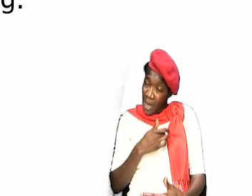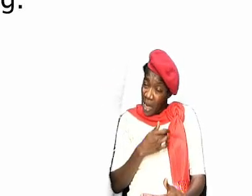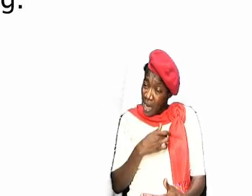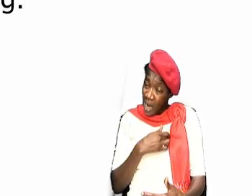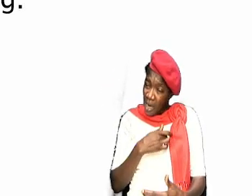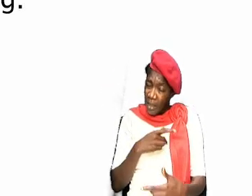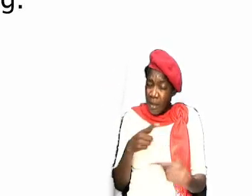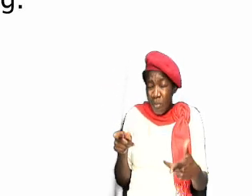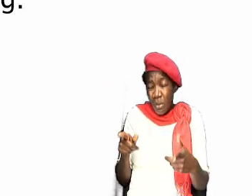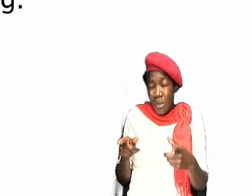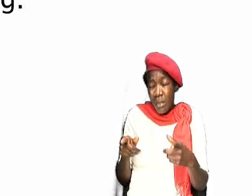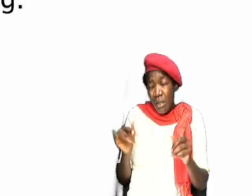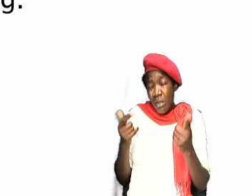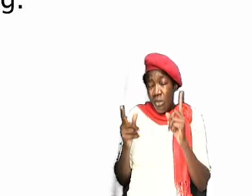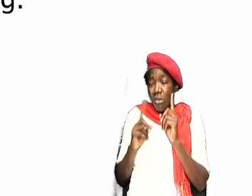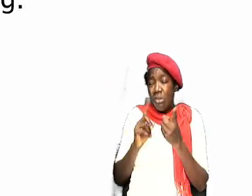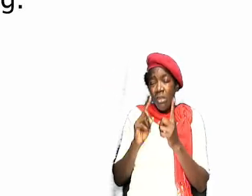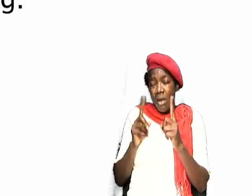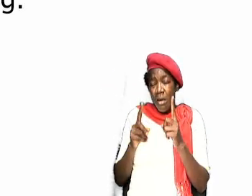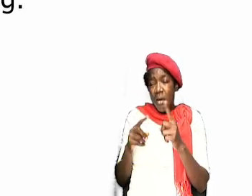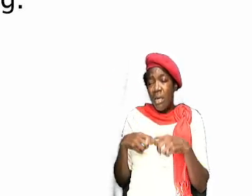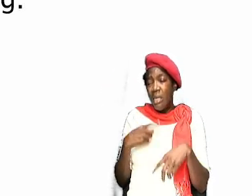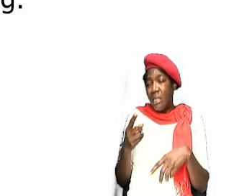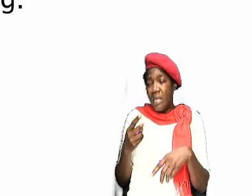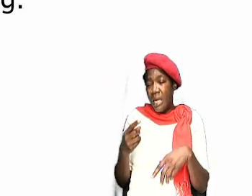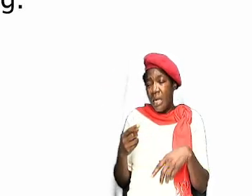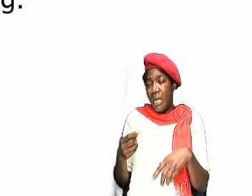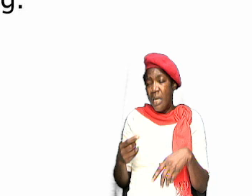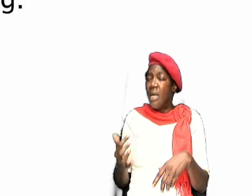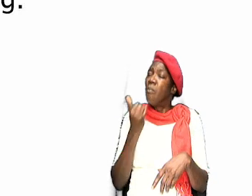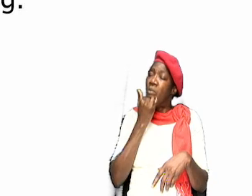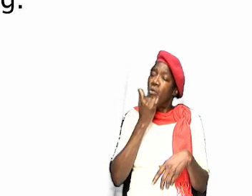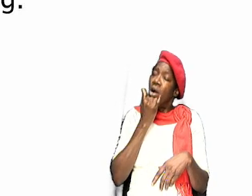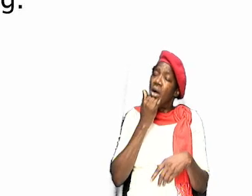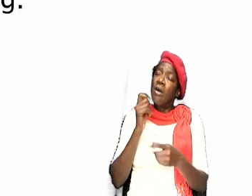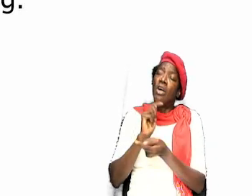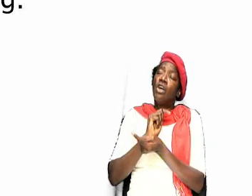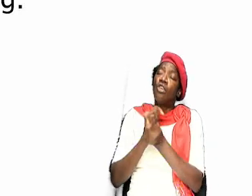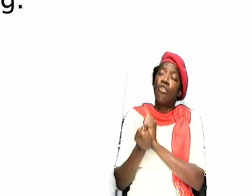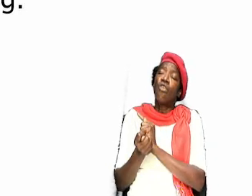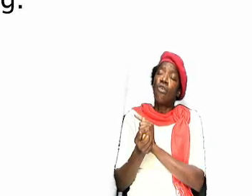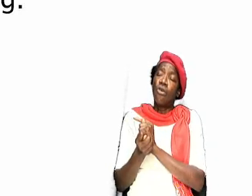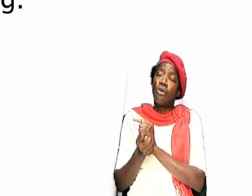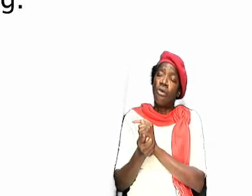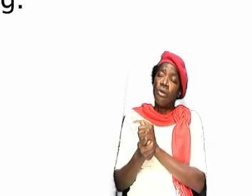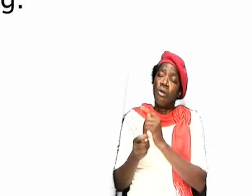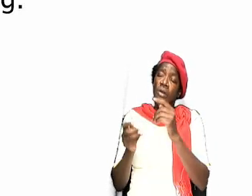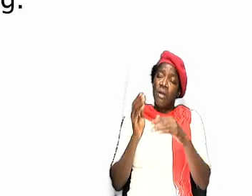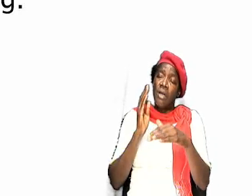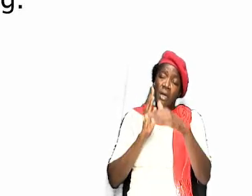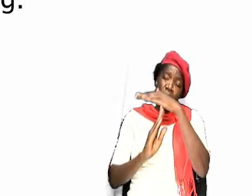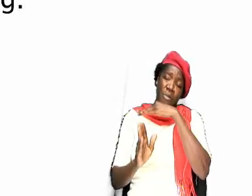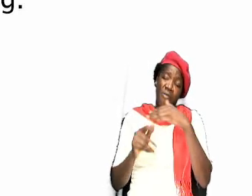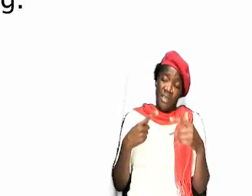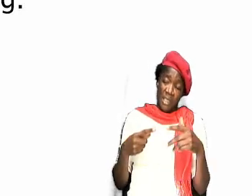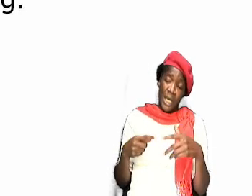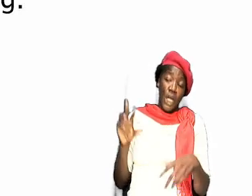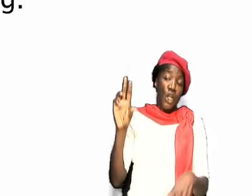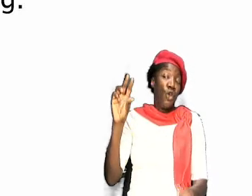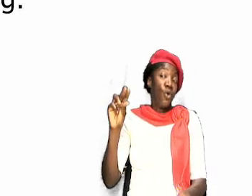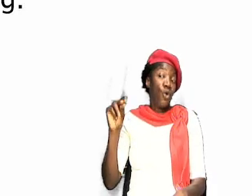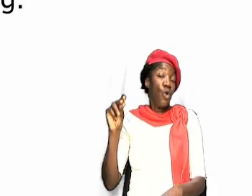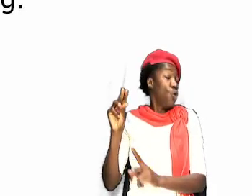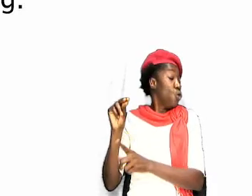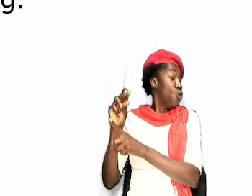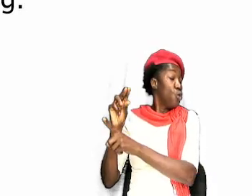just spoke it and said, I've done wrong. Turn with me. And the prophet said, I will not turn with thee.